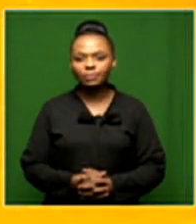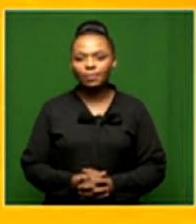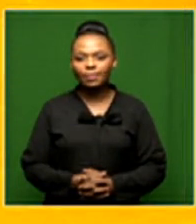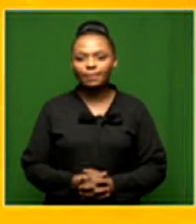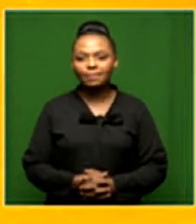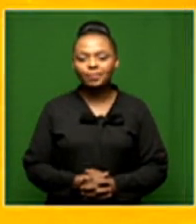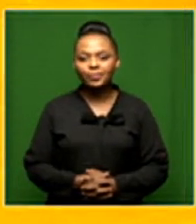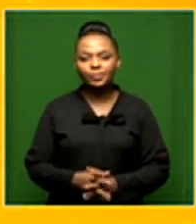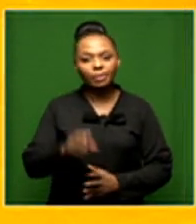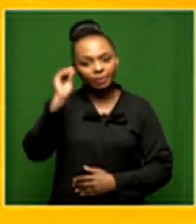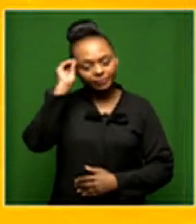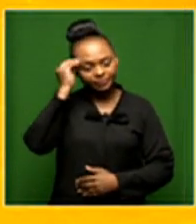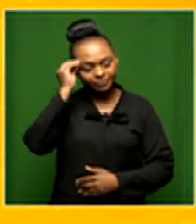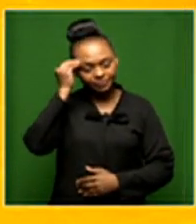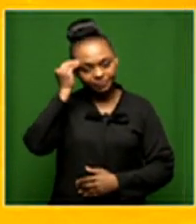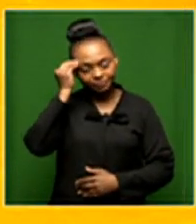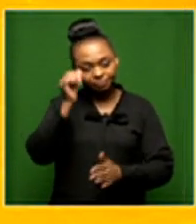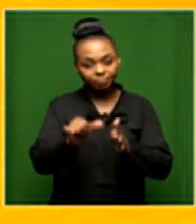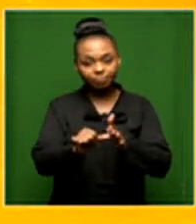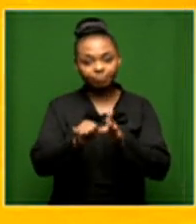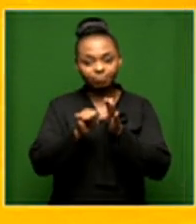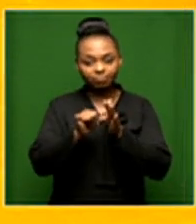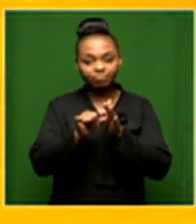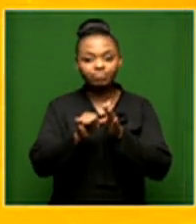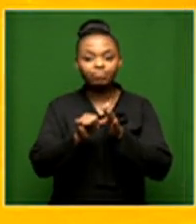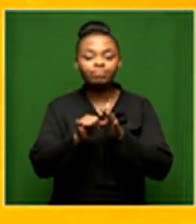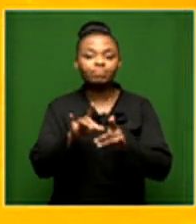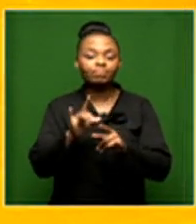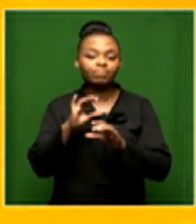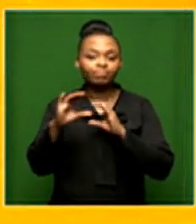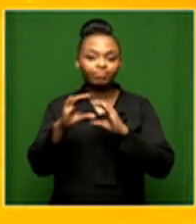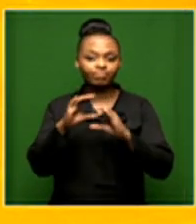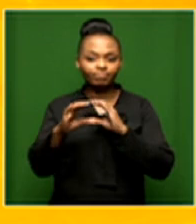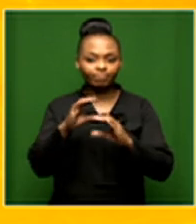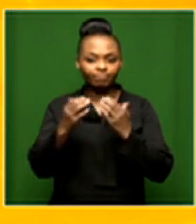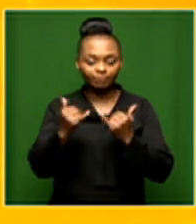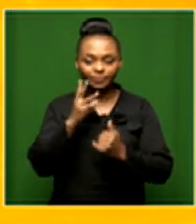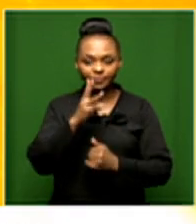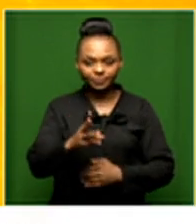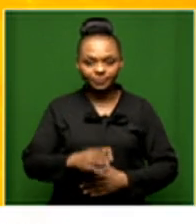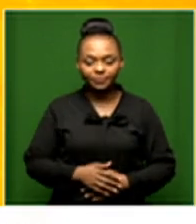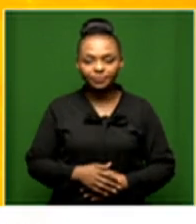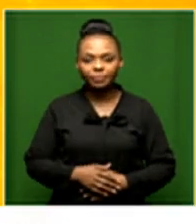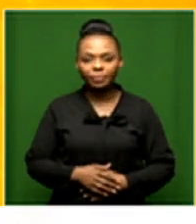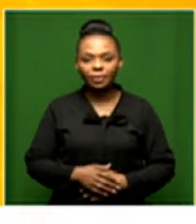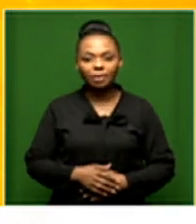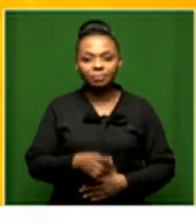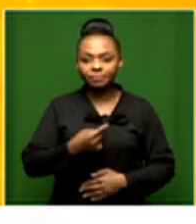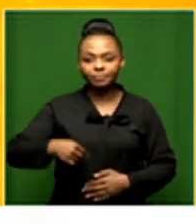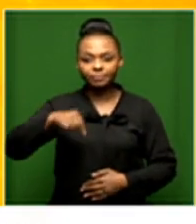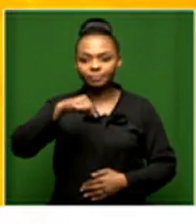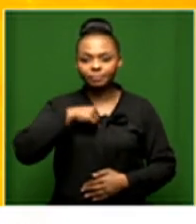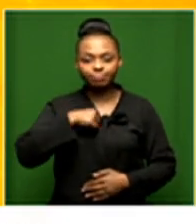Now, on to a very interesting and very relevant discussion now. And by now, many of us have either heard of, know